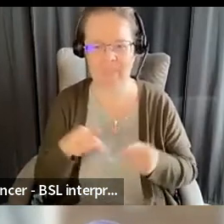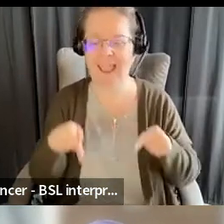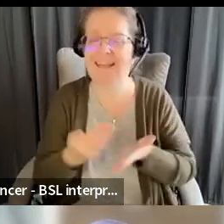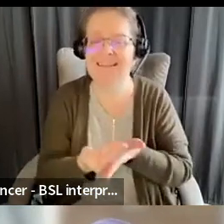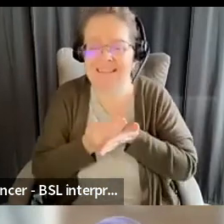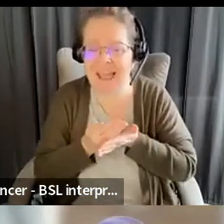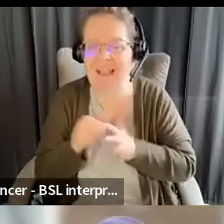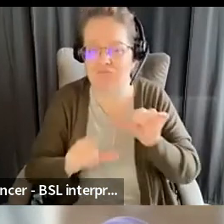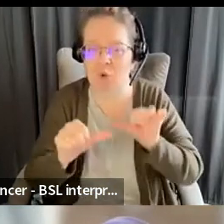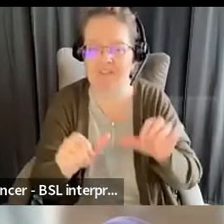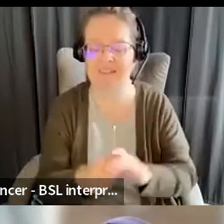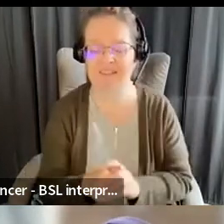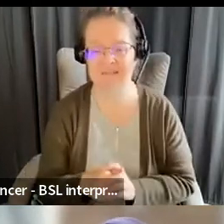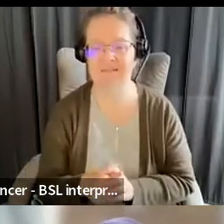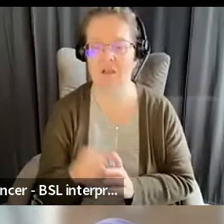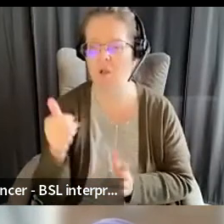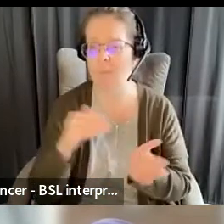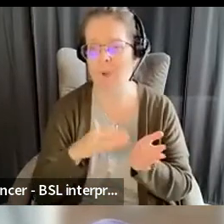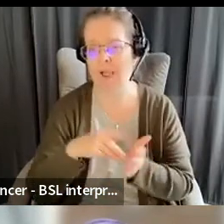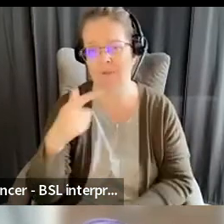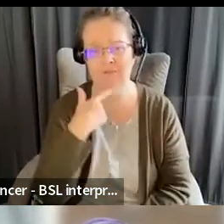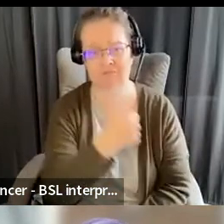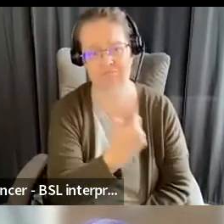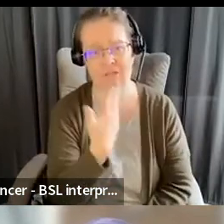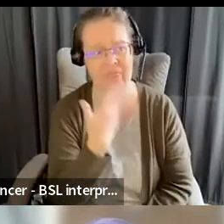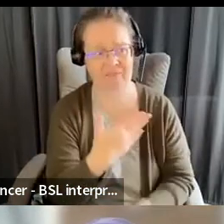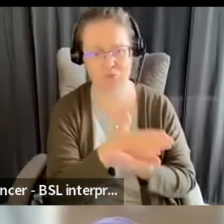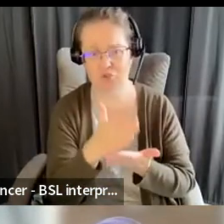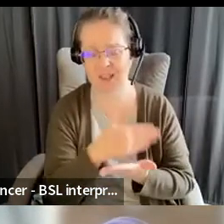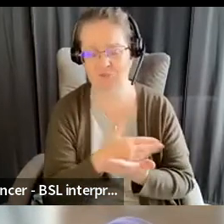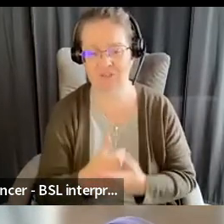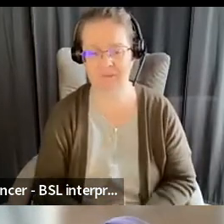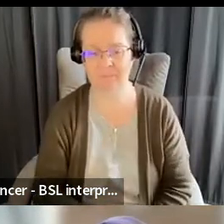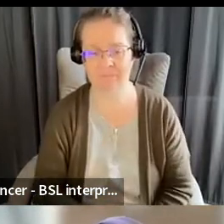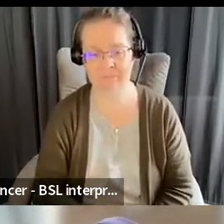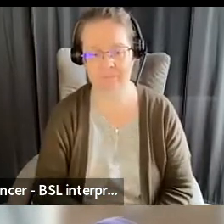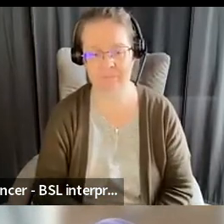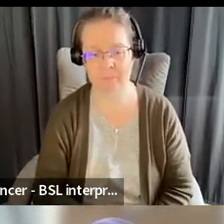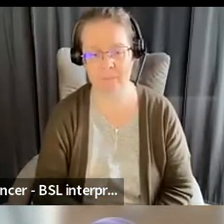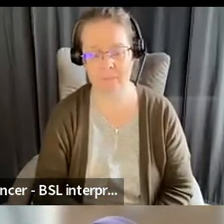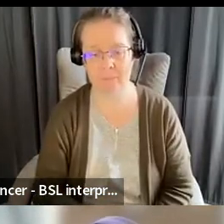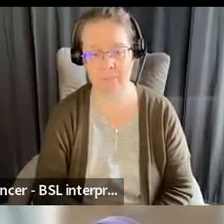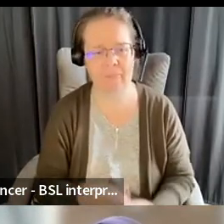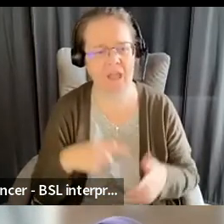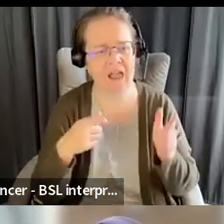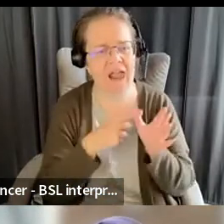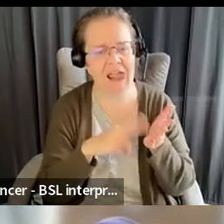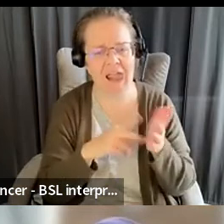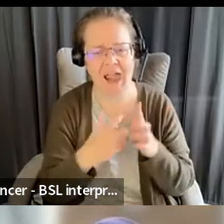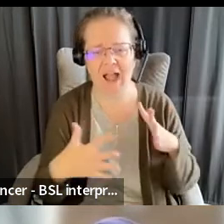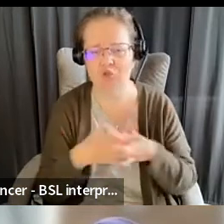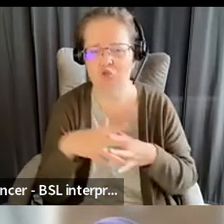process. That's fantastic. Thanks so much, Beth, for sharing. And Andrew, like, I know there's a question in